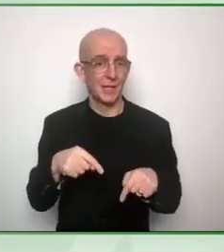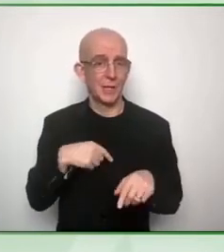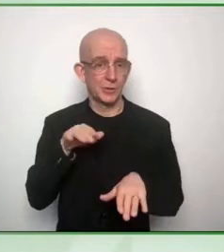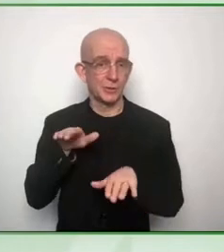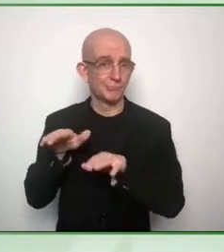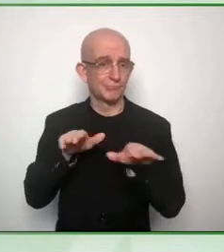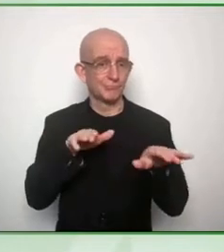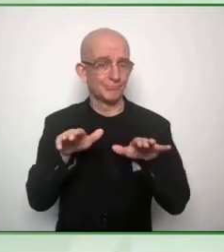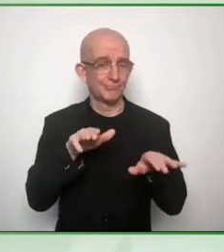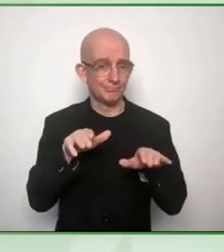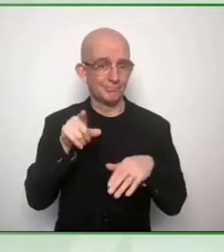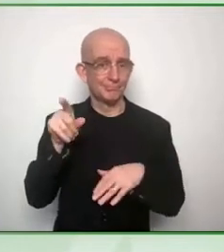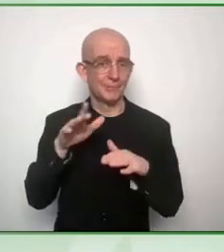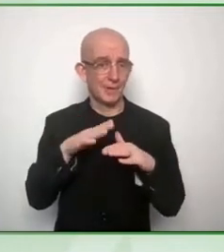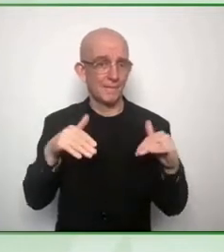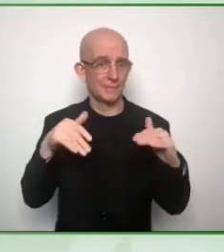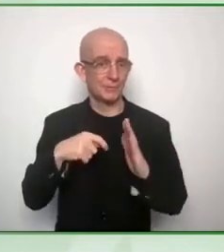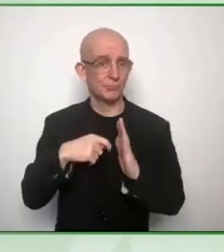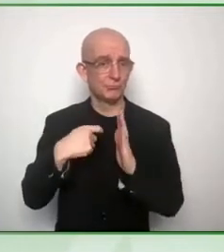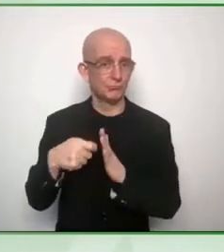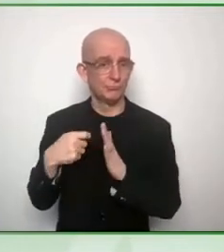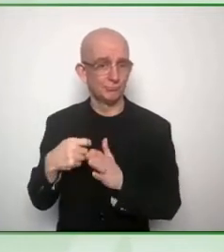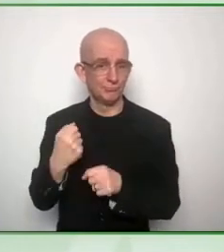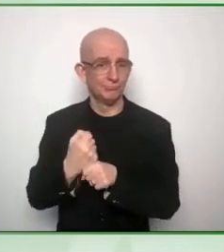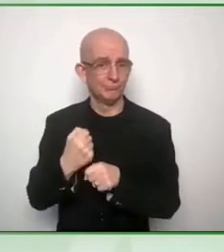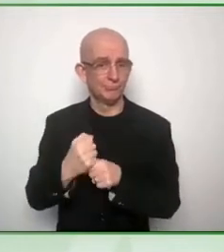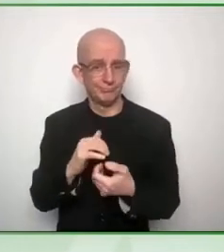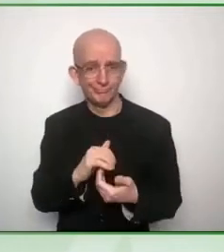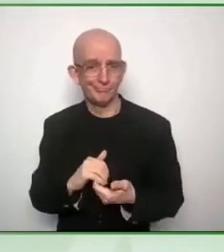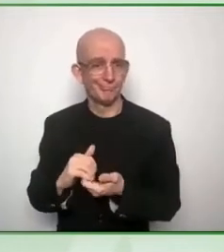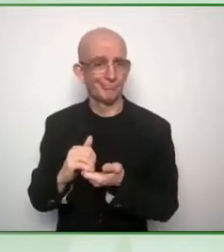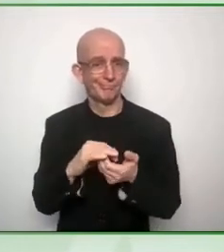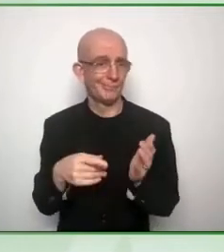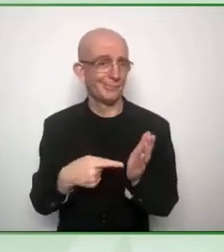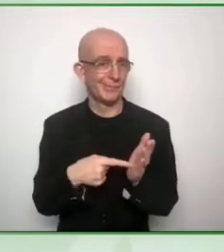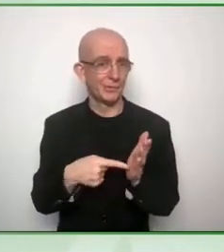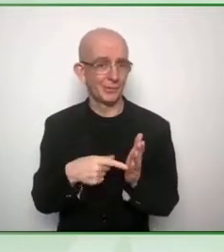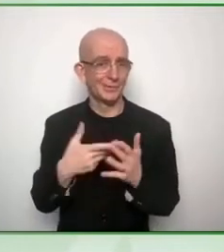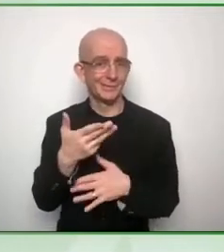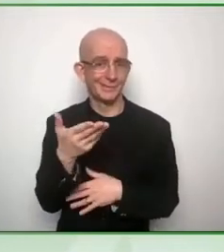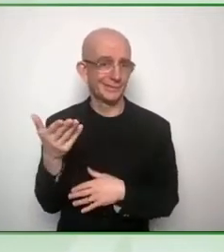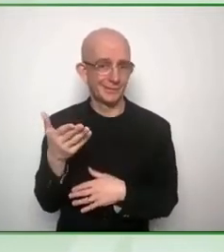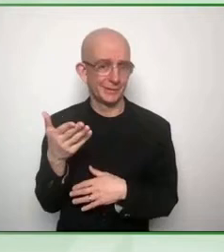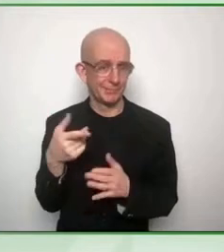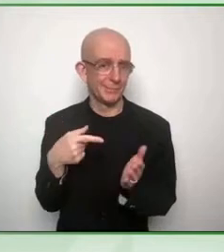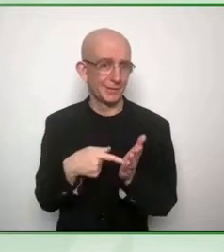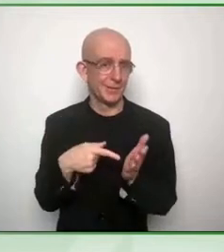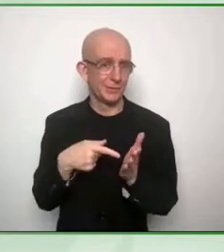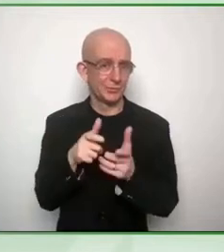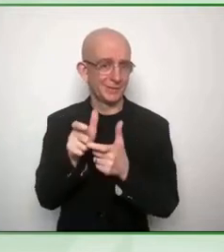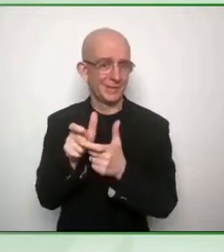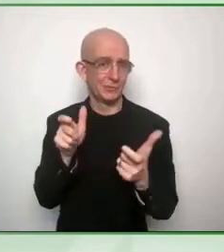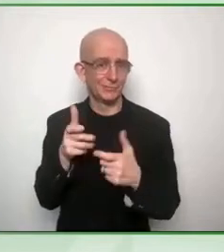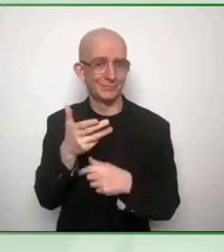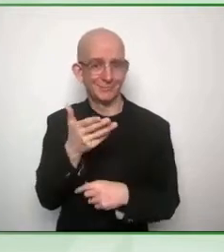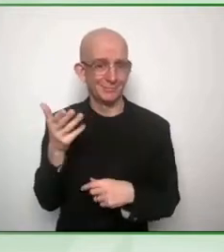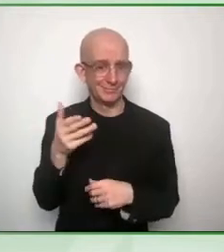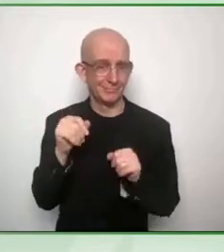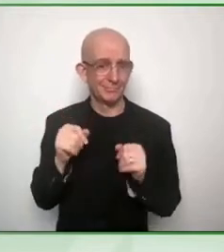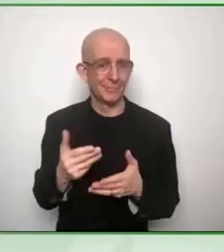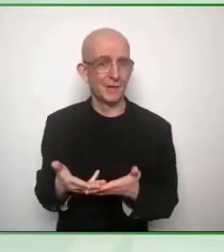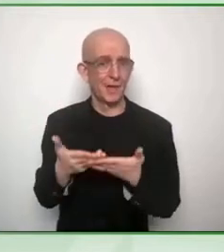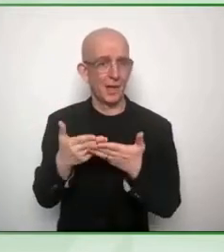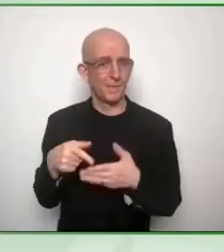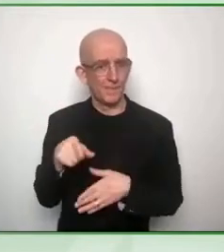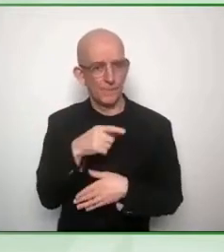me fund that government rollout. And once that government rollout happens, we can start using that as a means to start attracting more sales. And